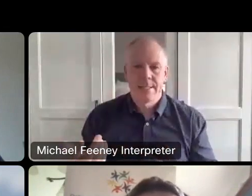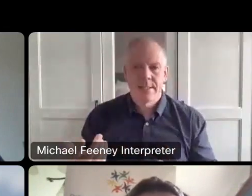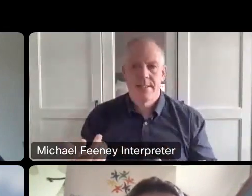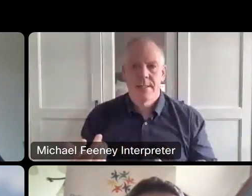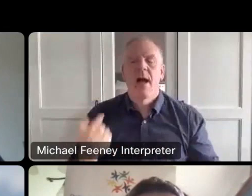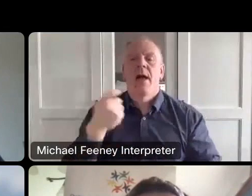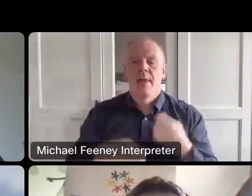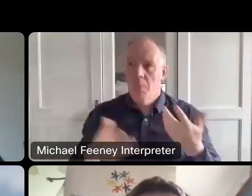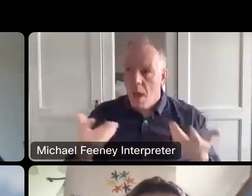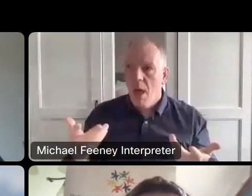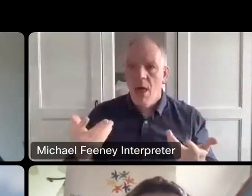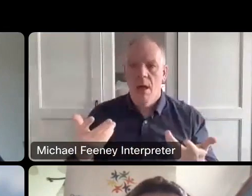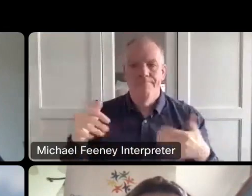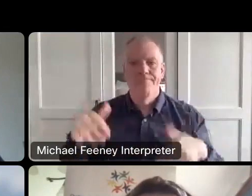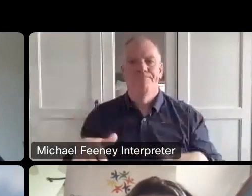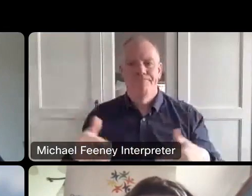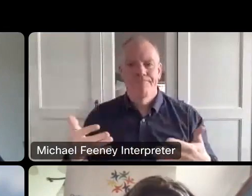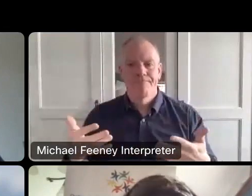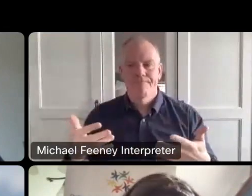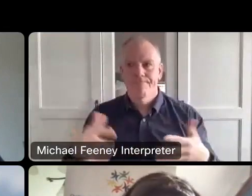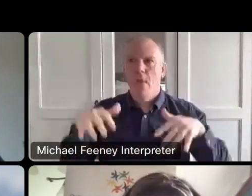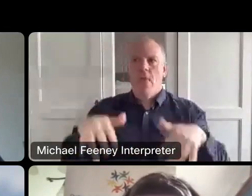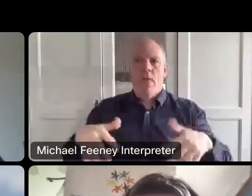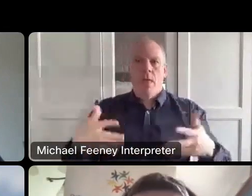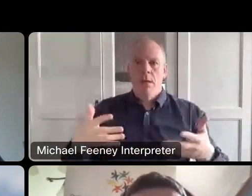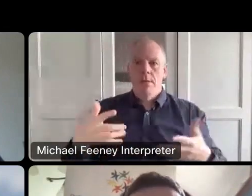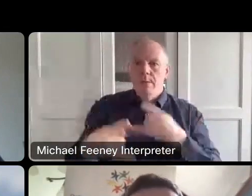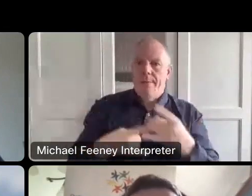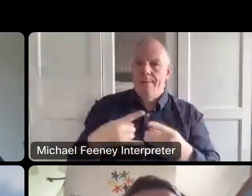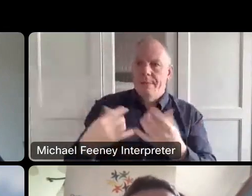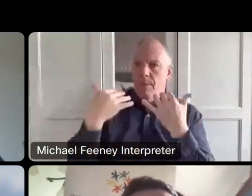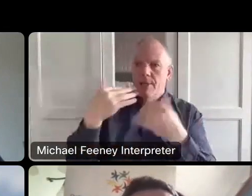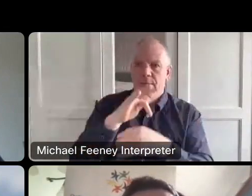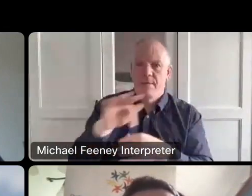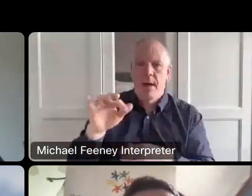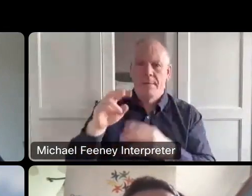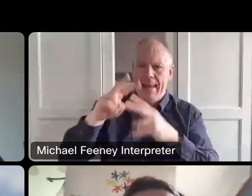was somewhat taken back by the content of the inquest, in that